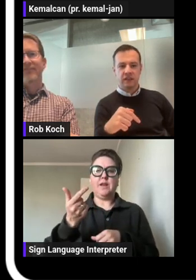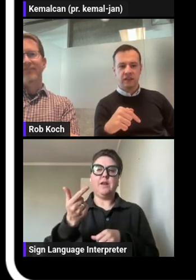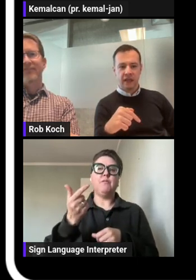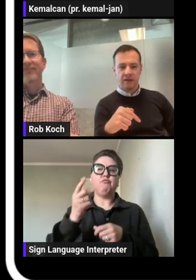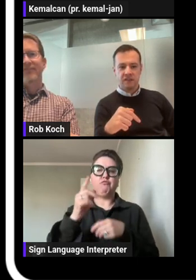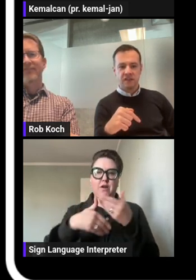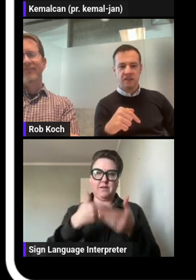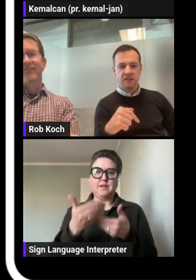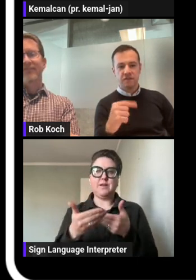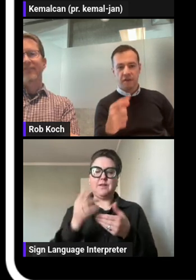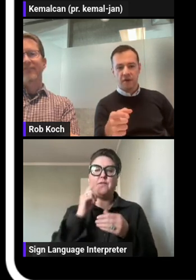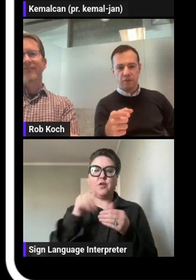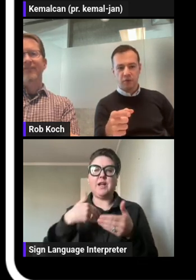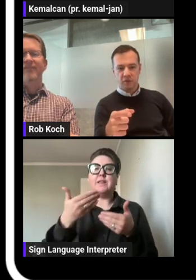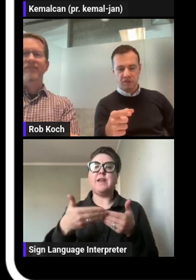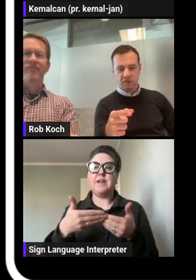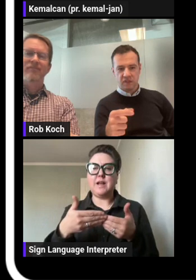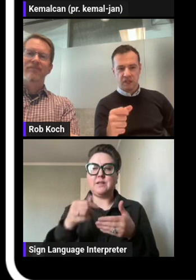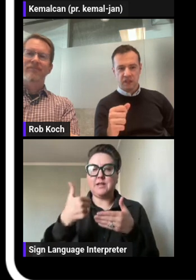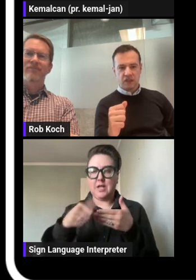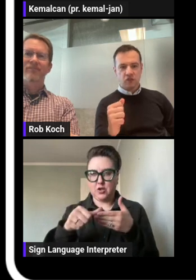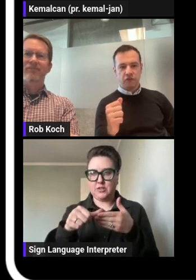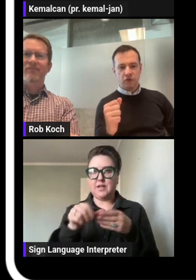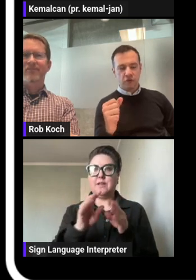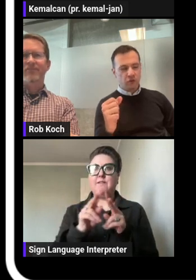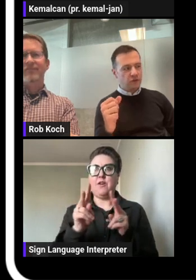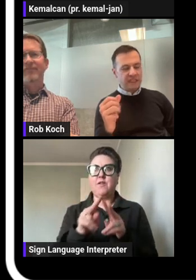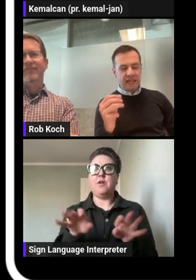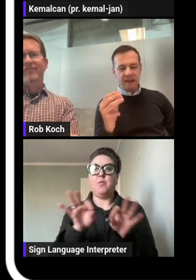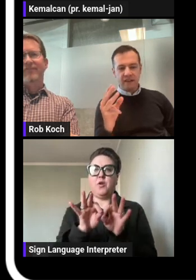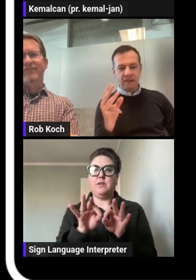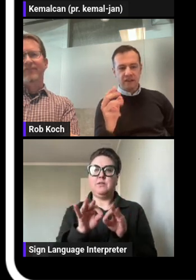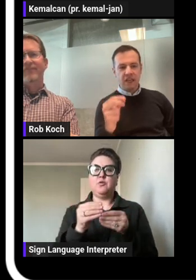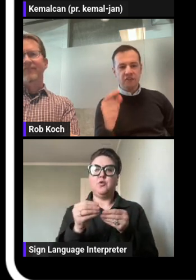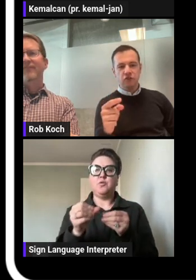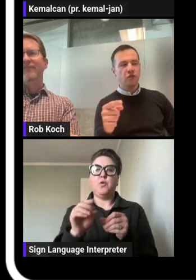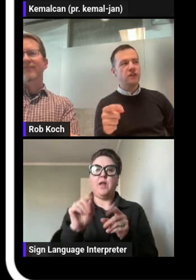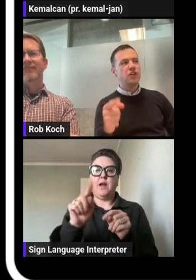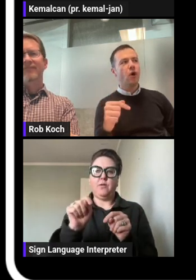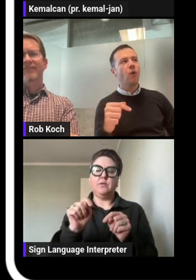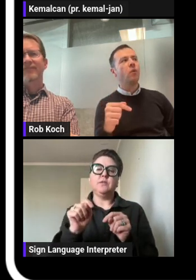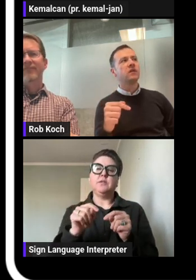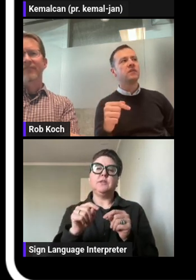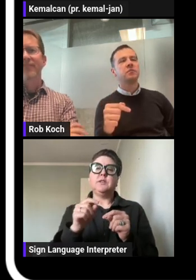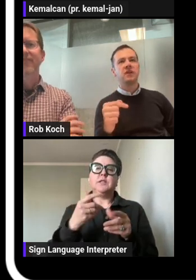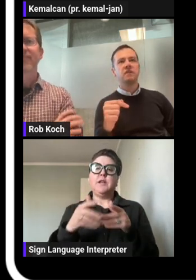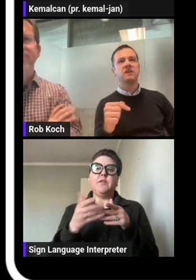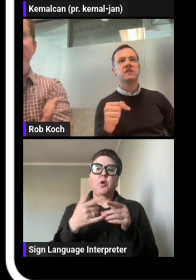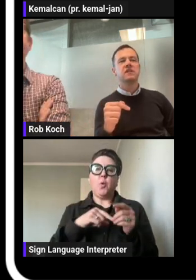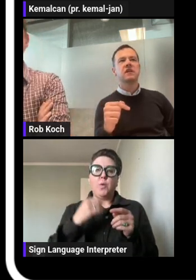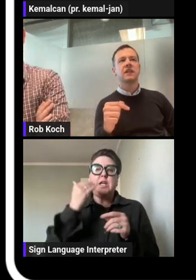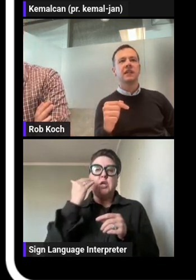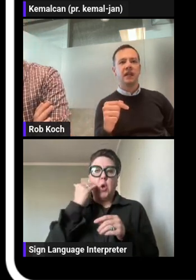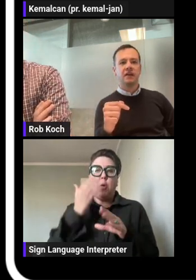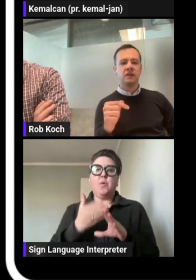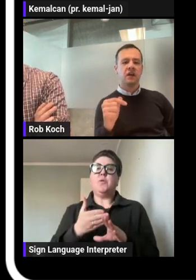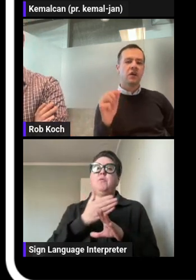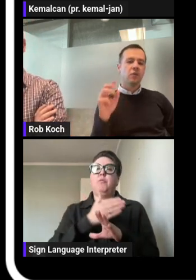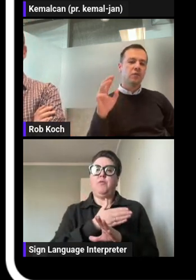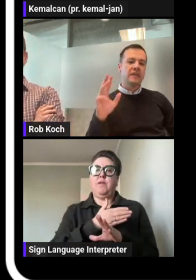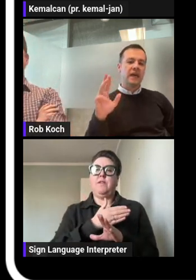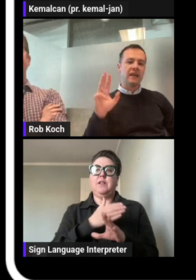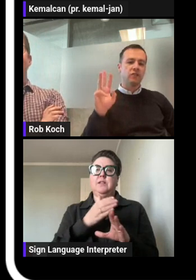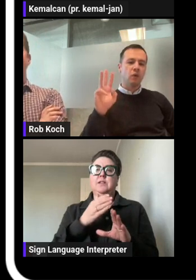next letters is very important. So of course we cannot, even though we know the previous